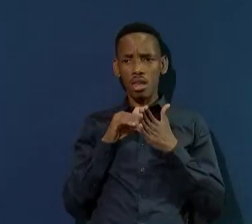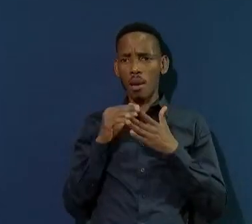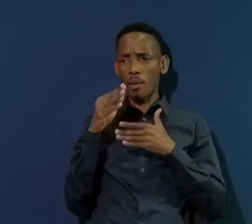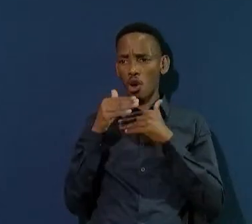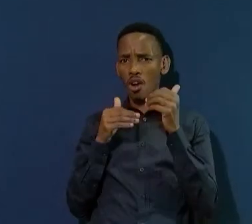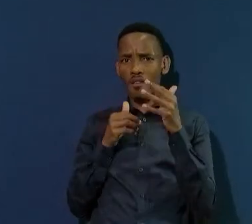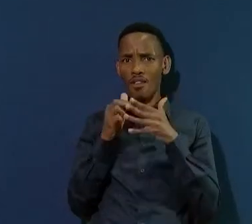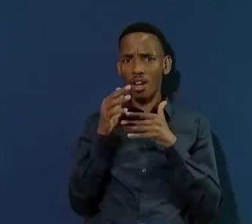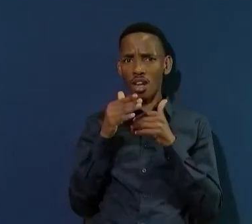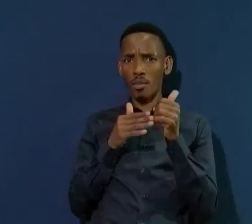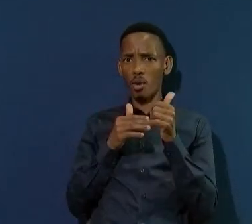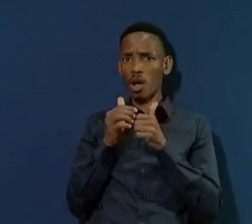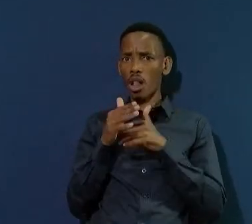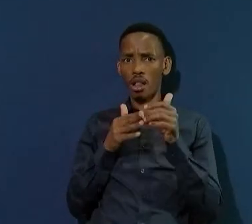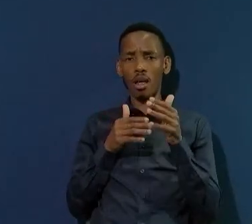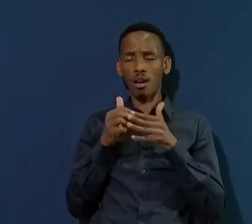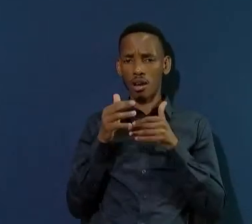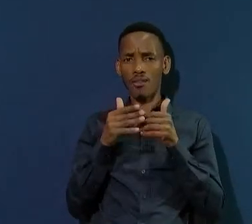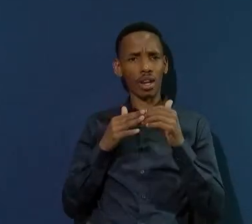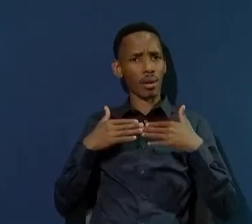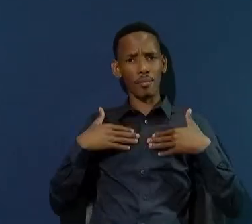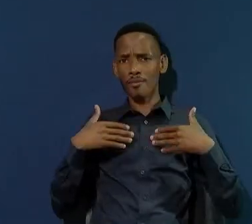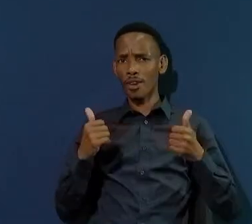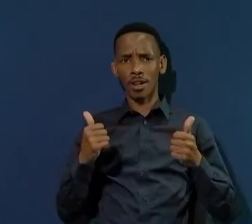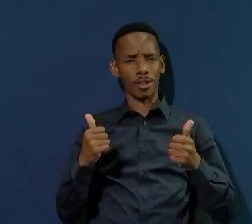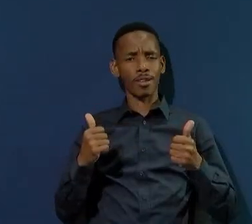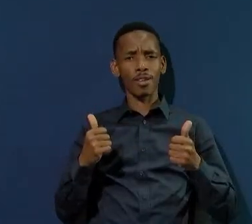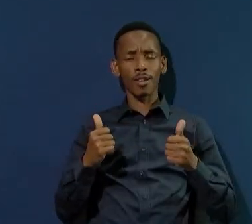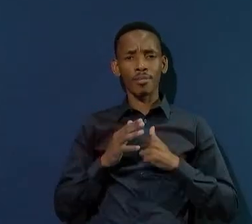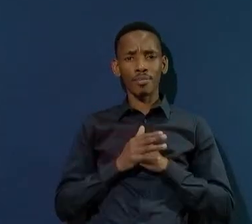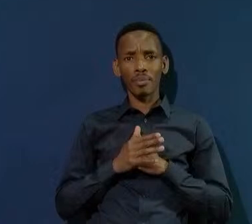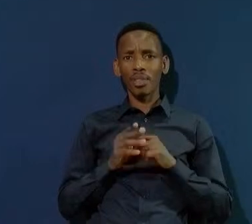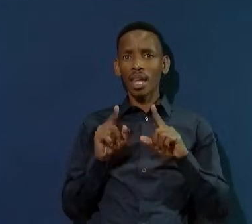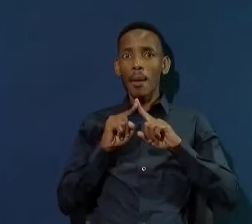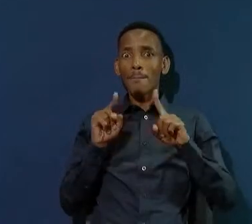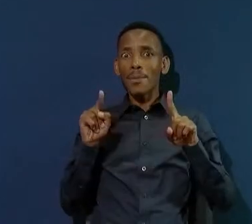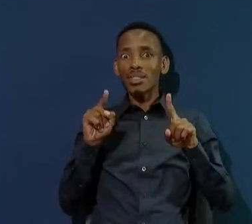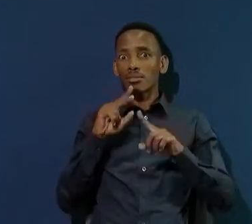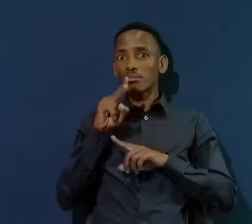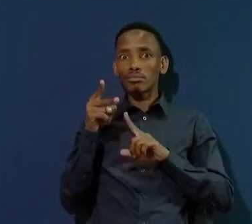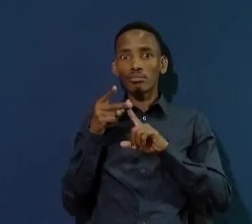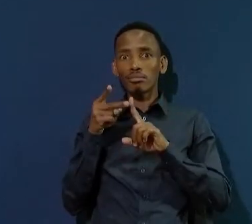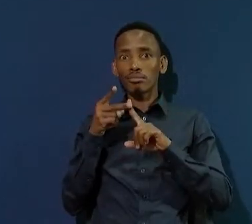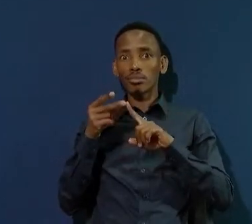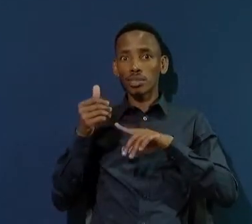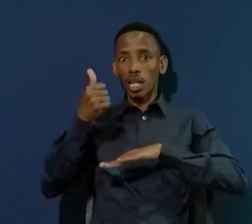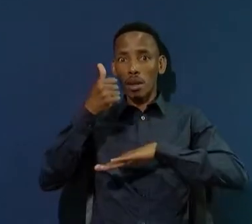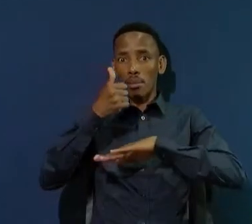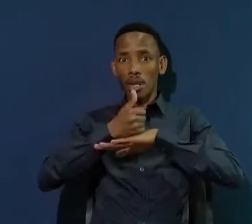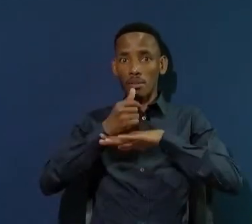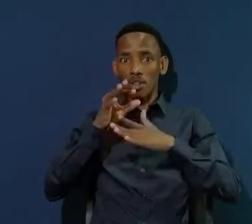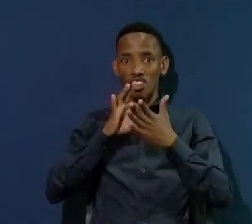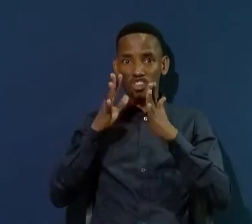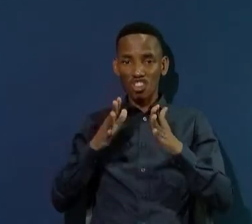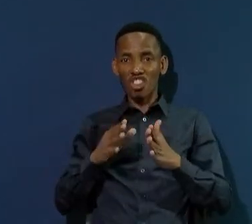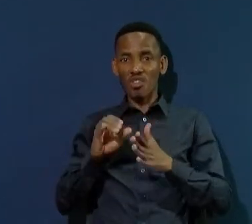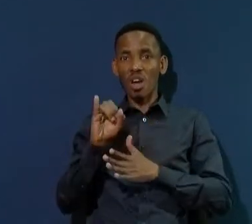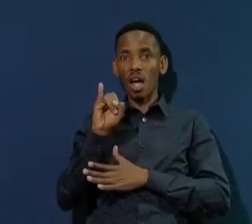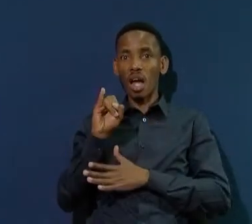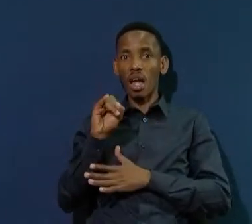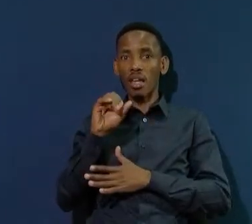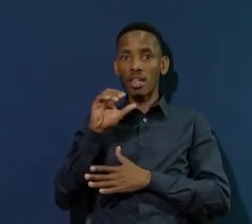I'm sitting at the same uncomfortable level. Right. But the other thing is the appointment of the Secretary of the Independent Electoral